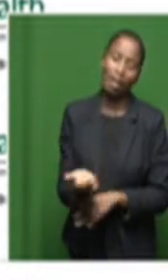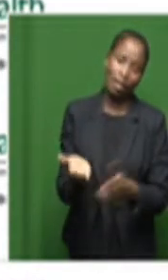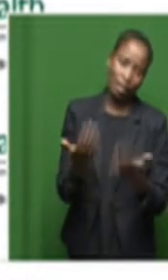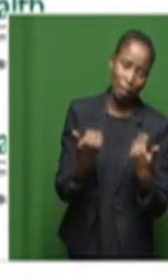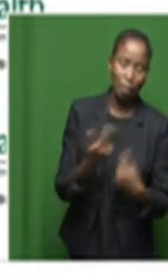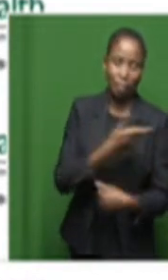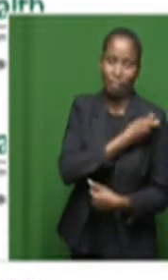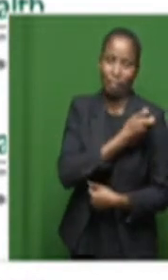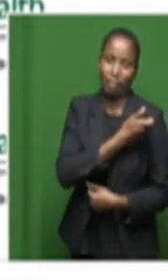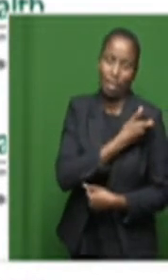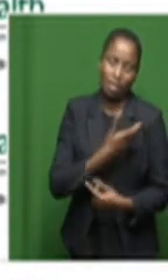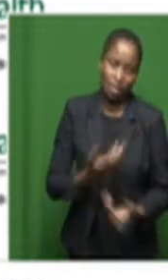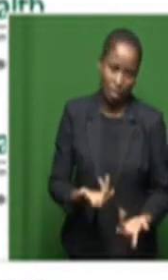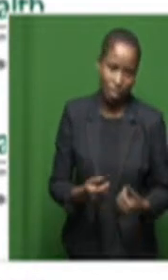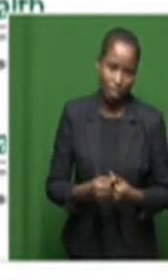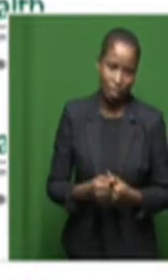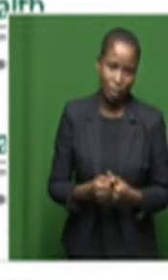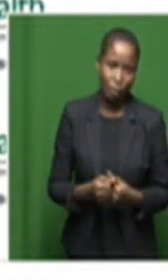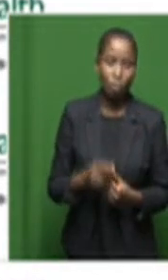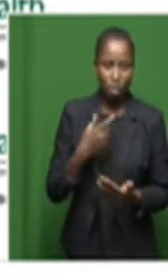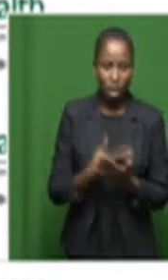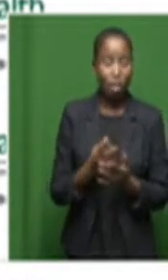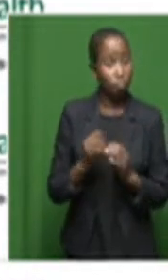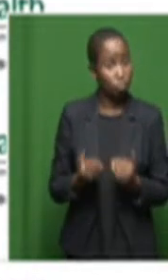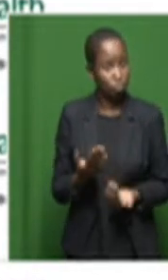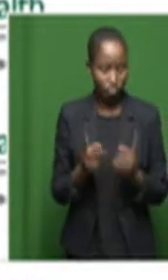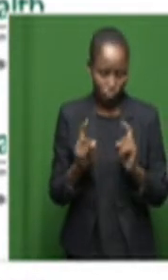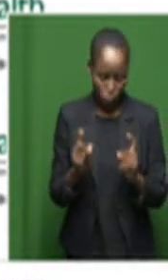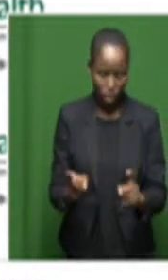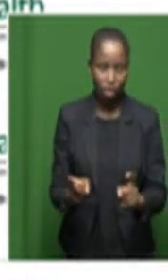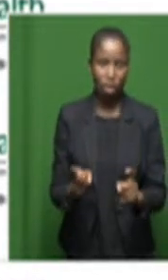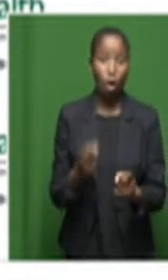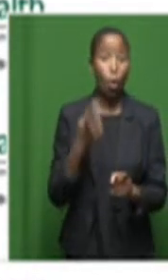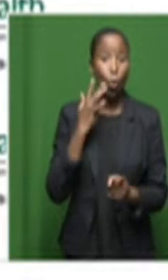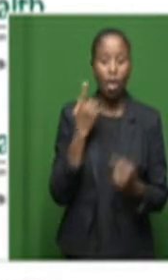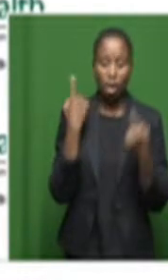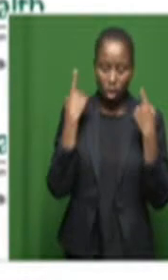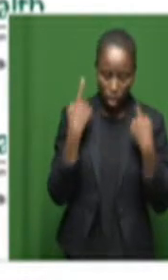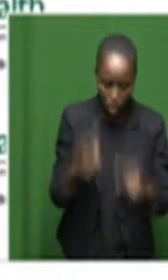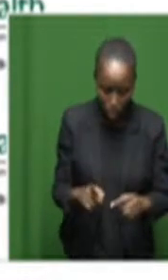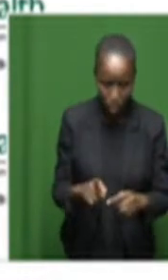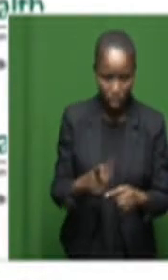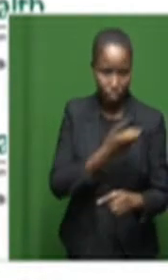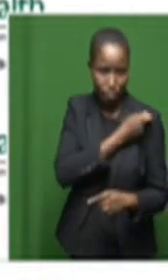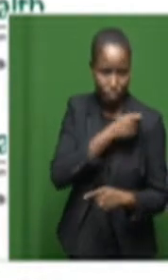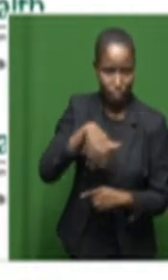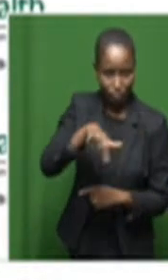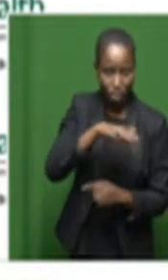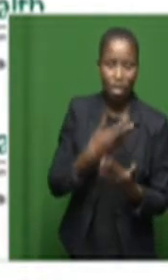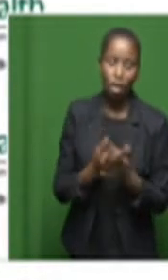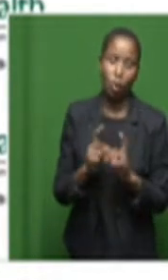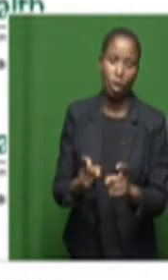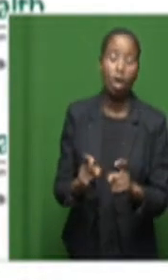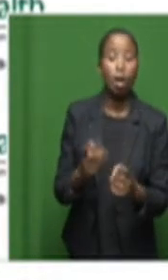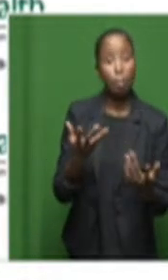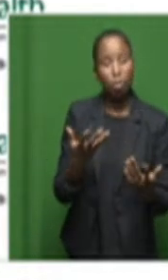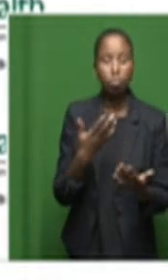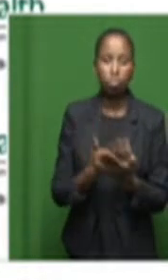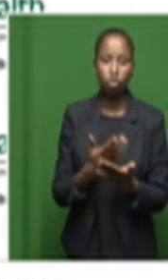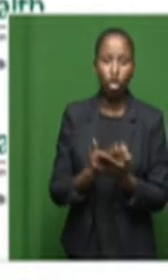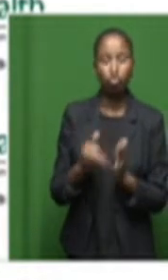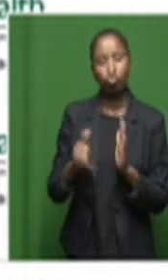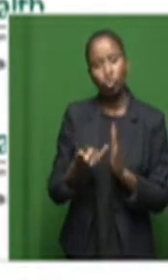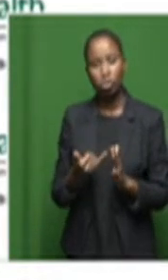register so that they can be serviced quicker when they arrive at the vaccinated site. Otherwise, they can just walk in